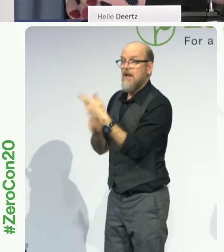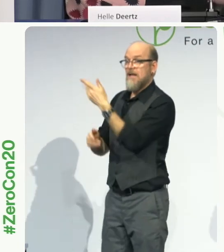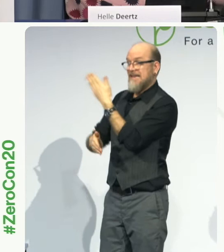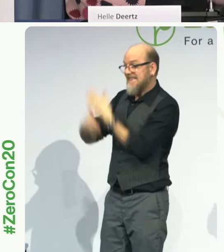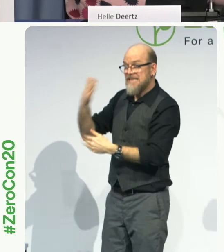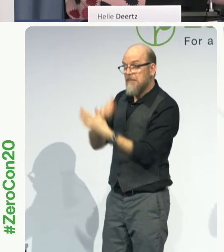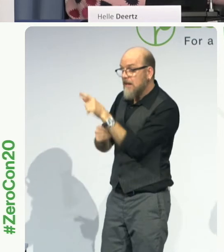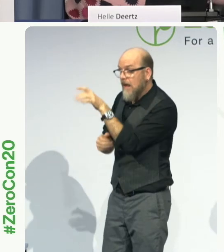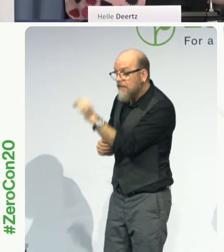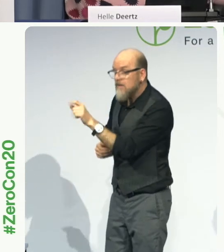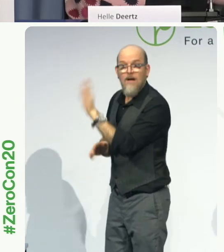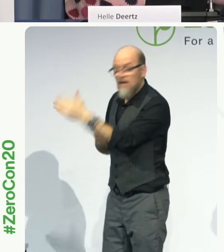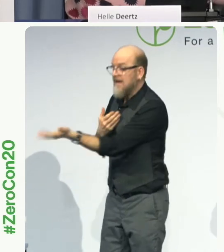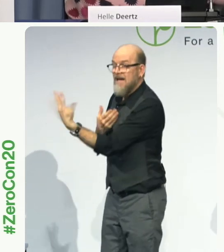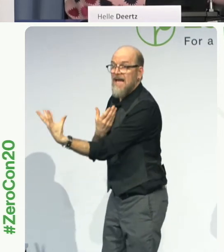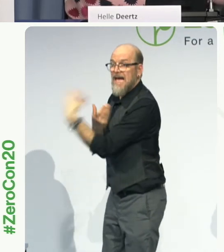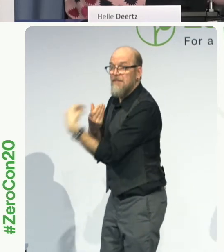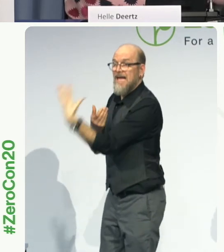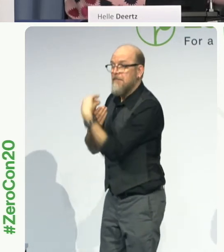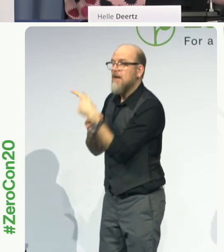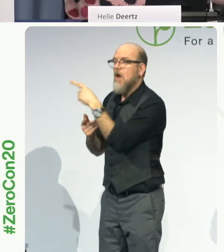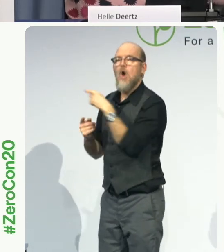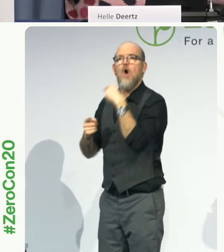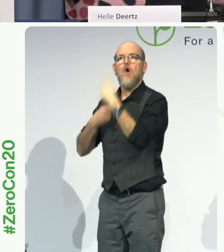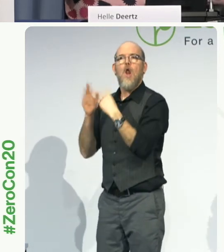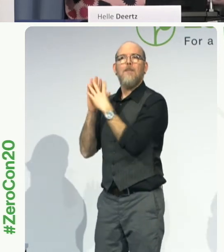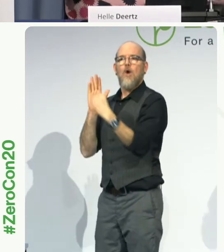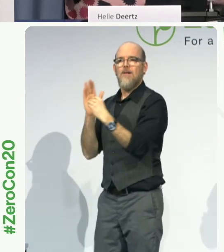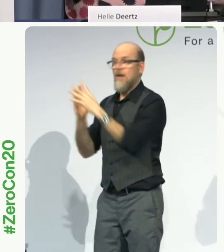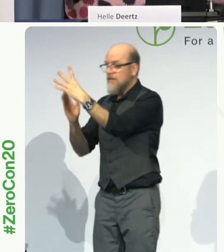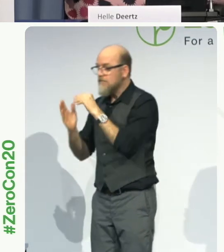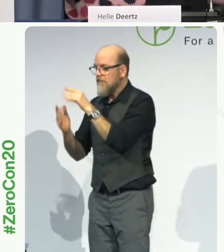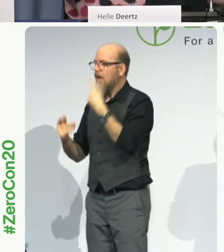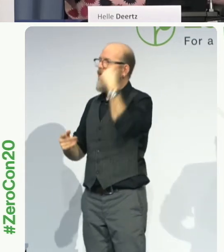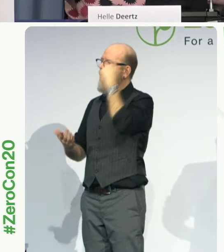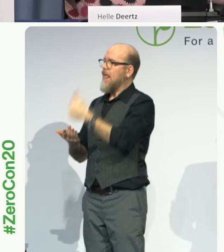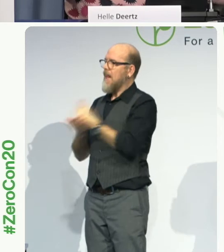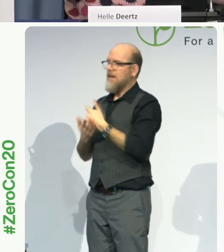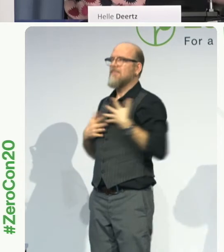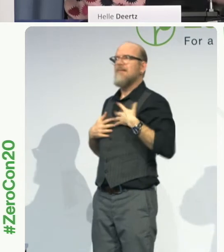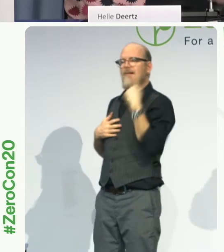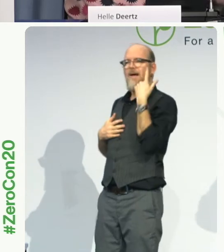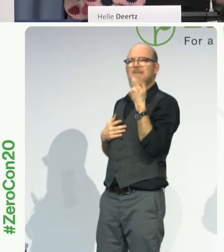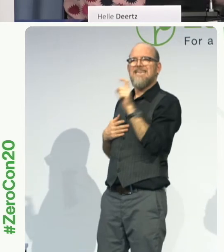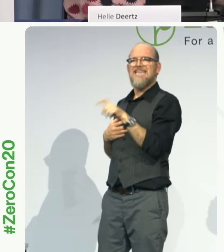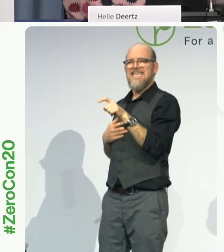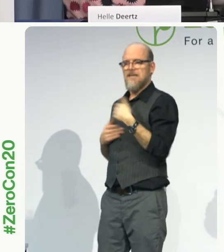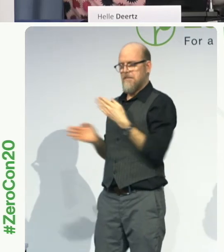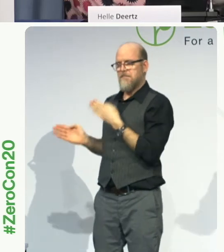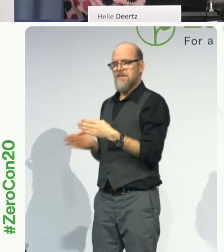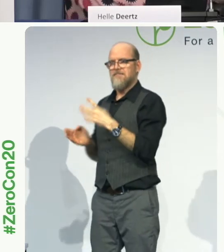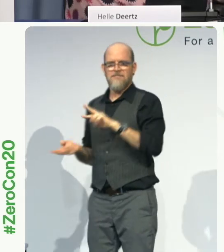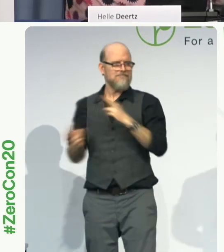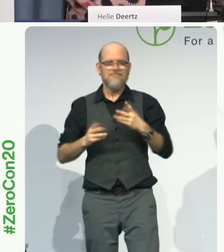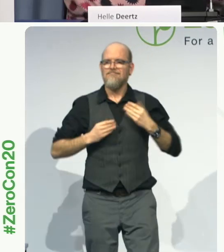very helpful in order to advise on different activities. And it's important to continue awareness raising, as we